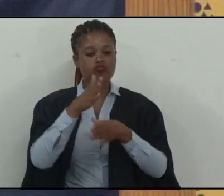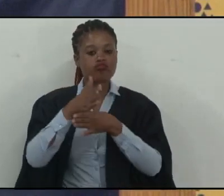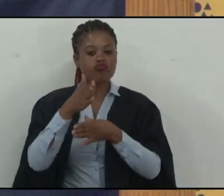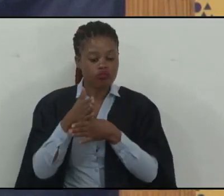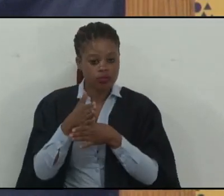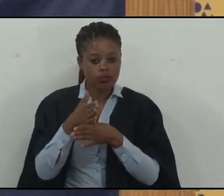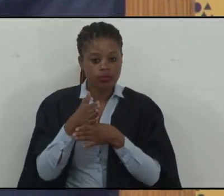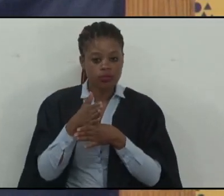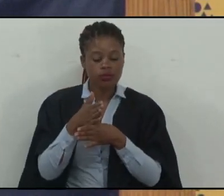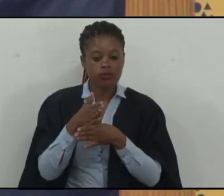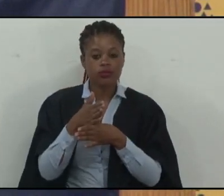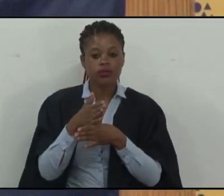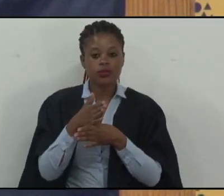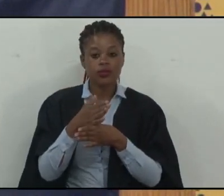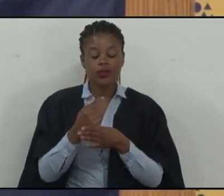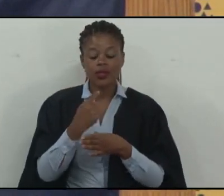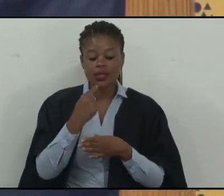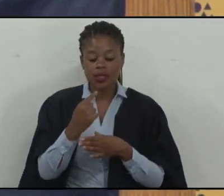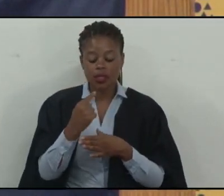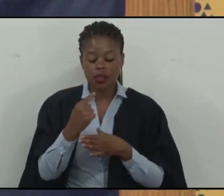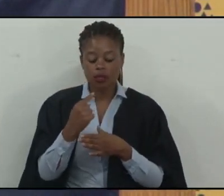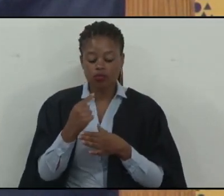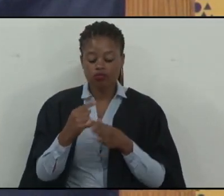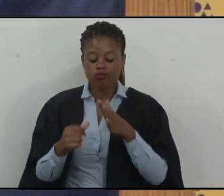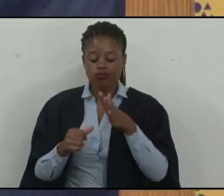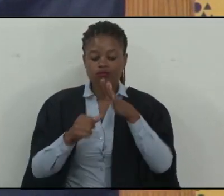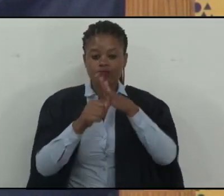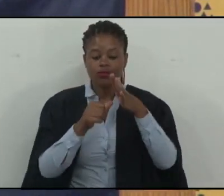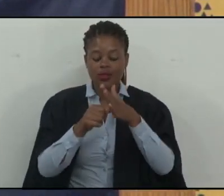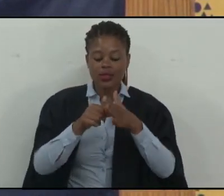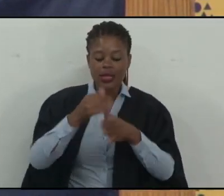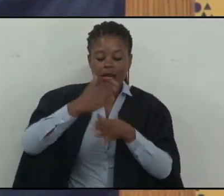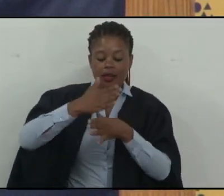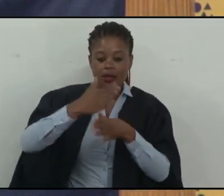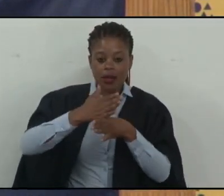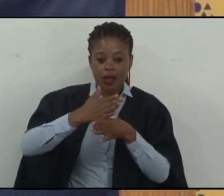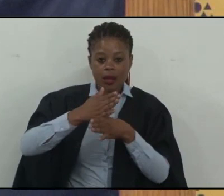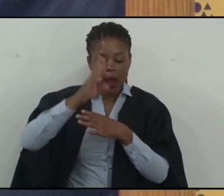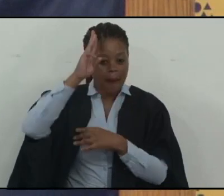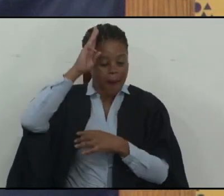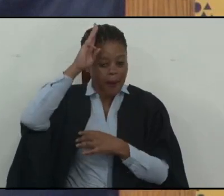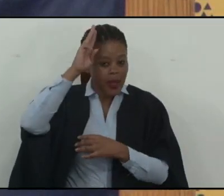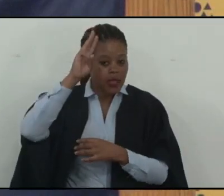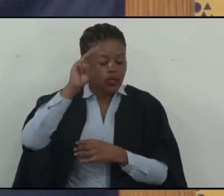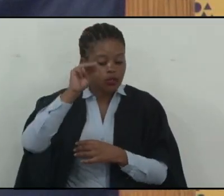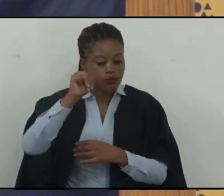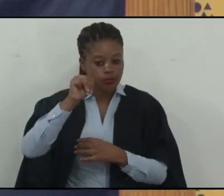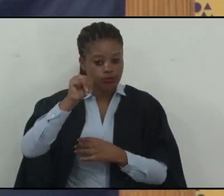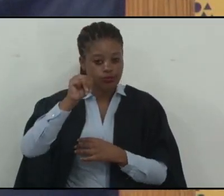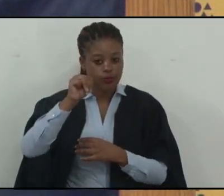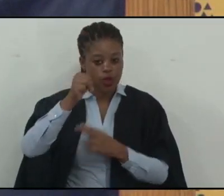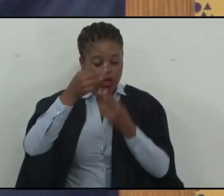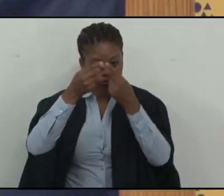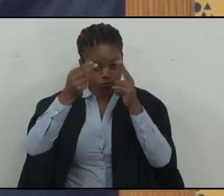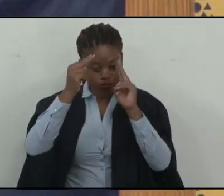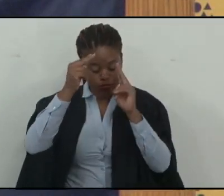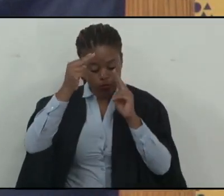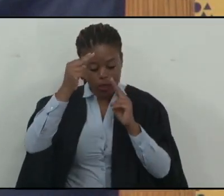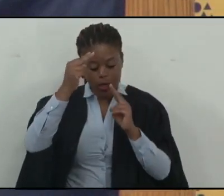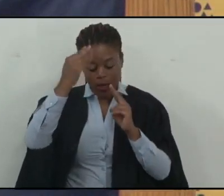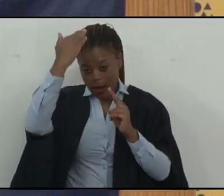readiness, found that the dominant career types the Mandela University graduates